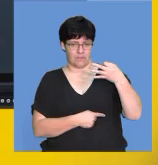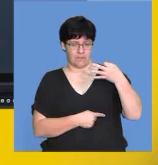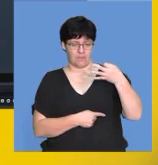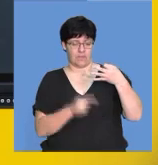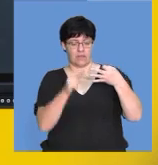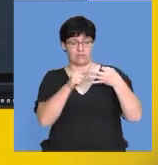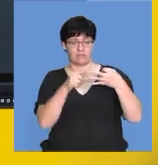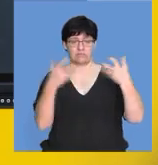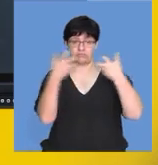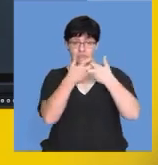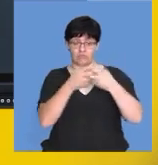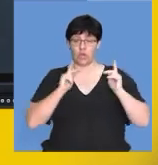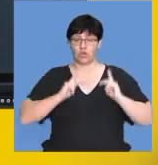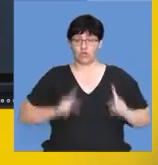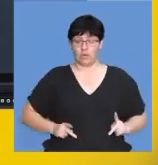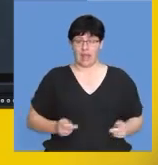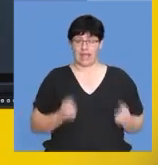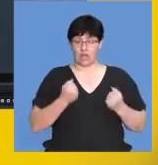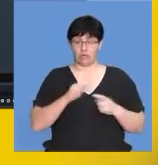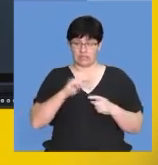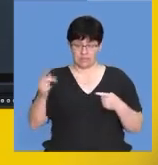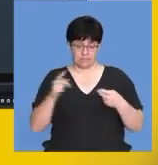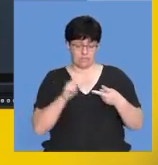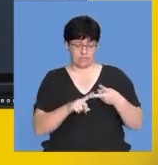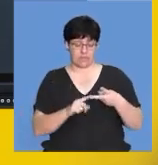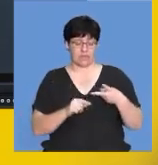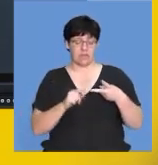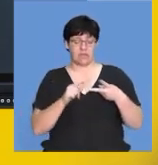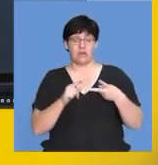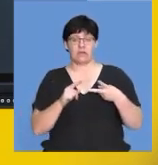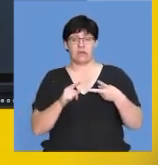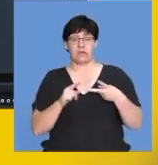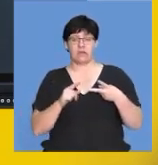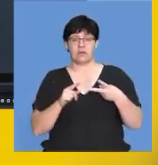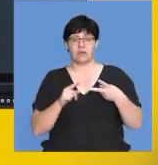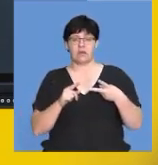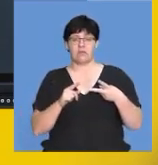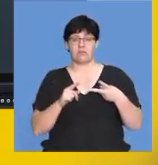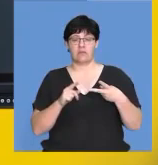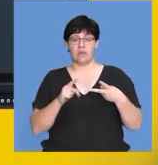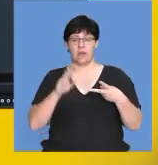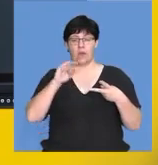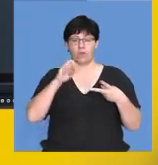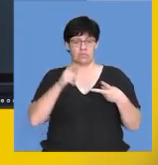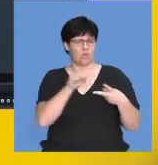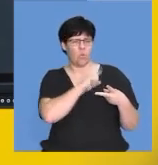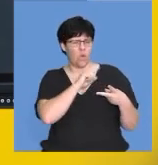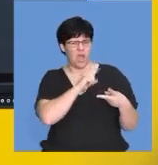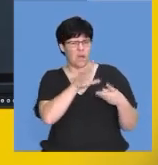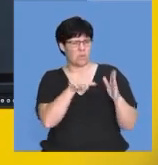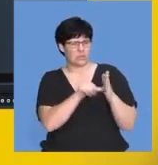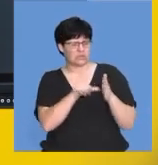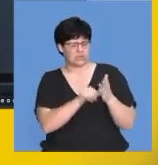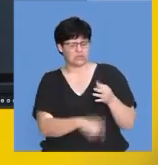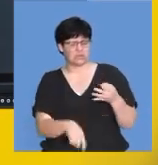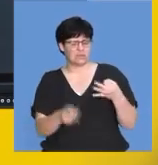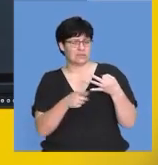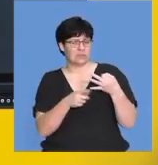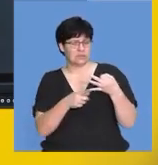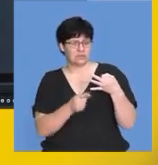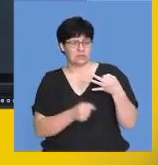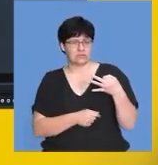the composition of a human karyotype. Second, we've got to talk about why meiosis is important. And